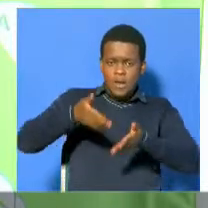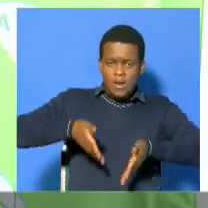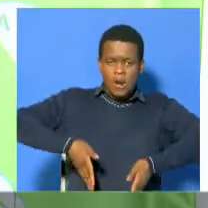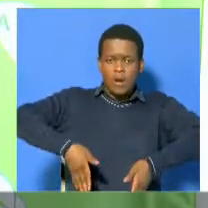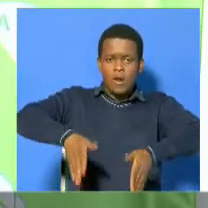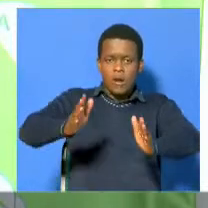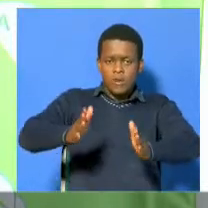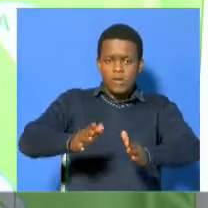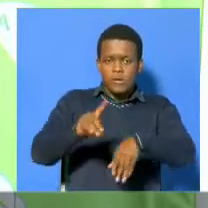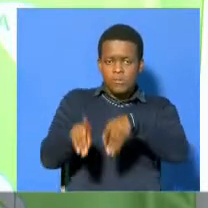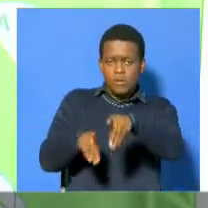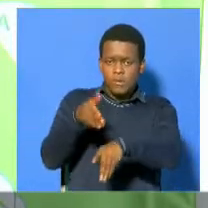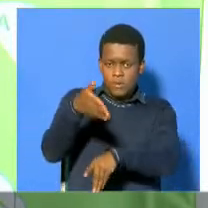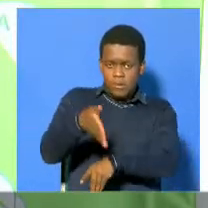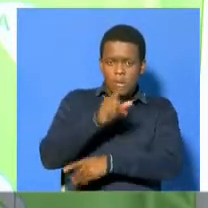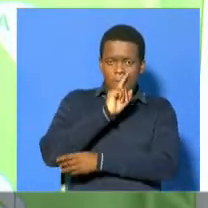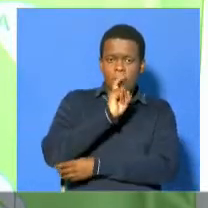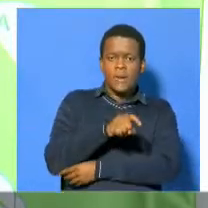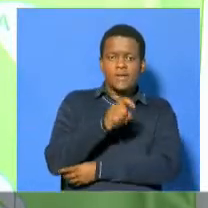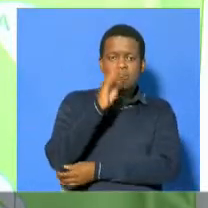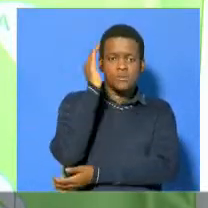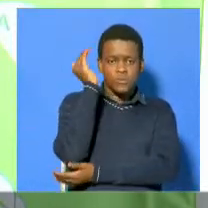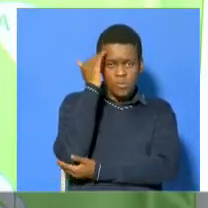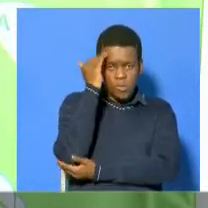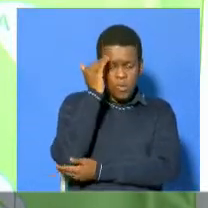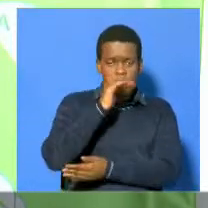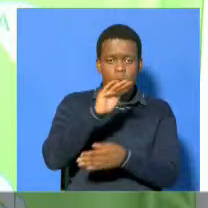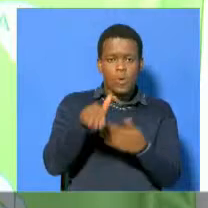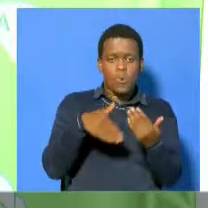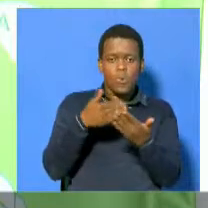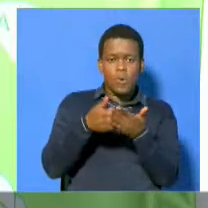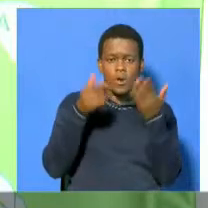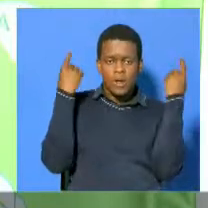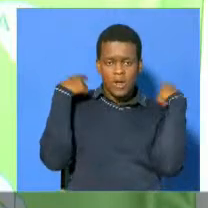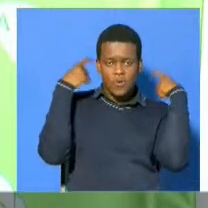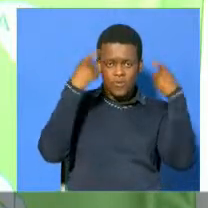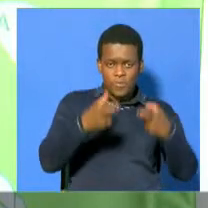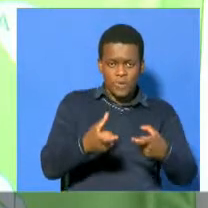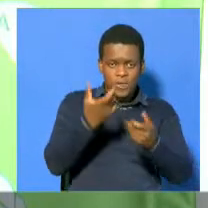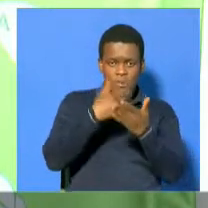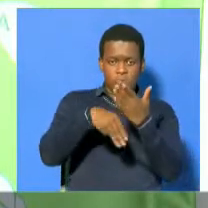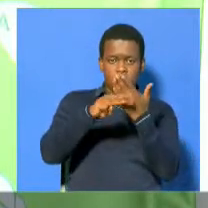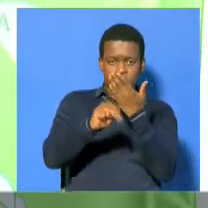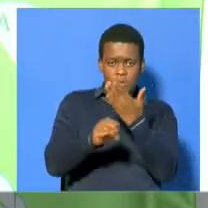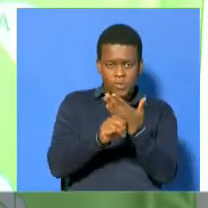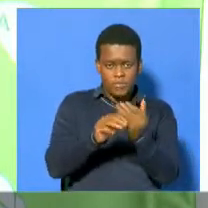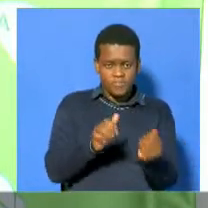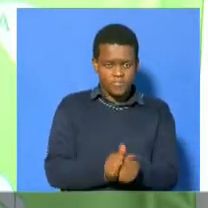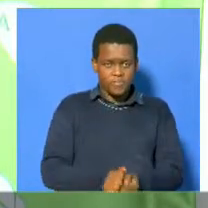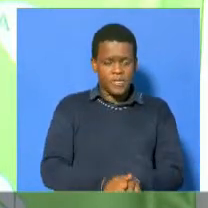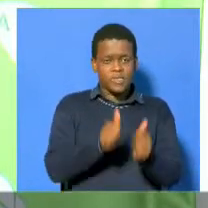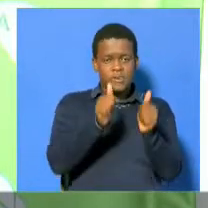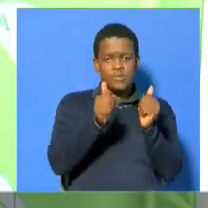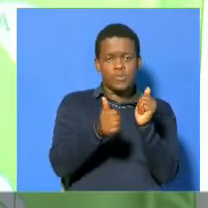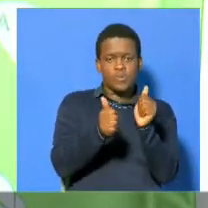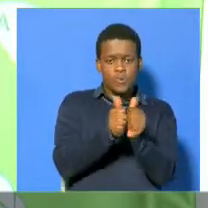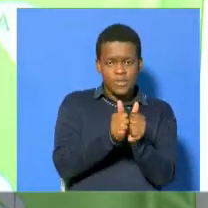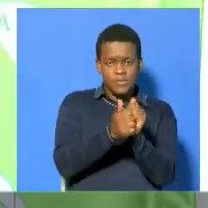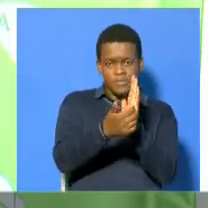of all these citizen empowerment programs, so that with the skills they have acquired,